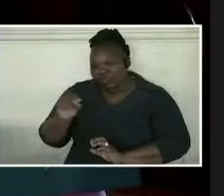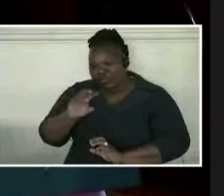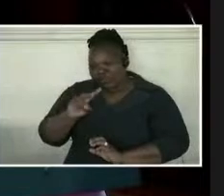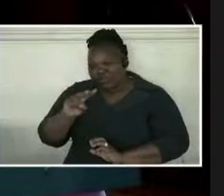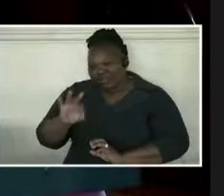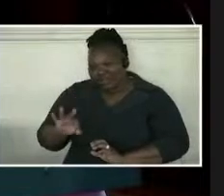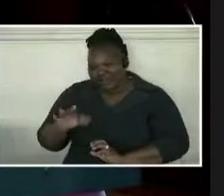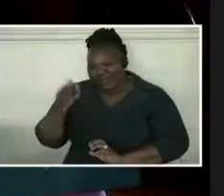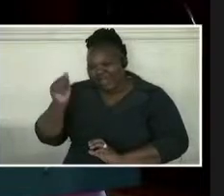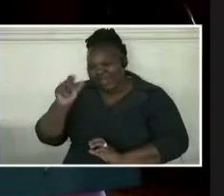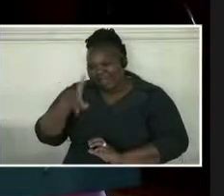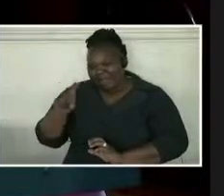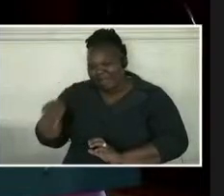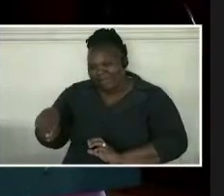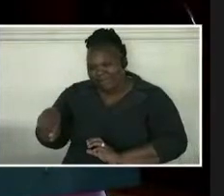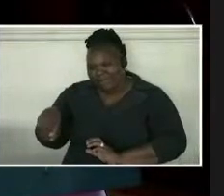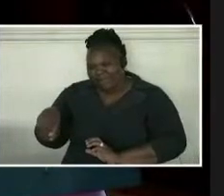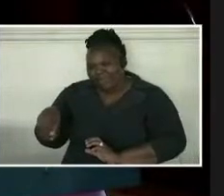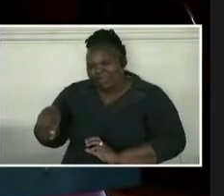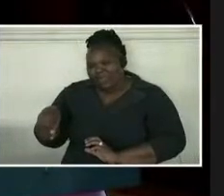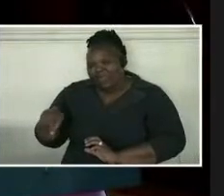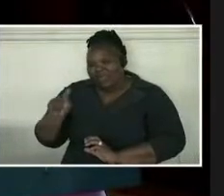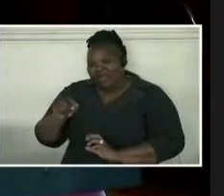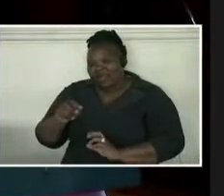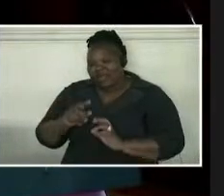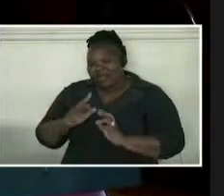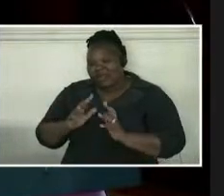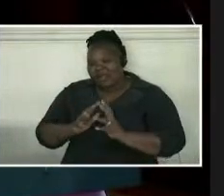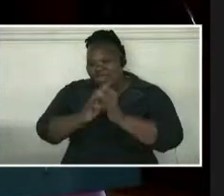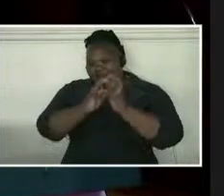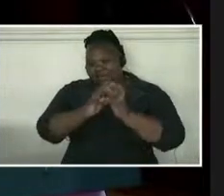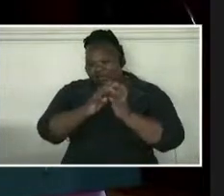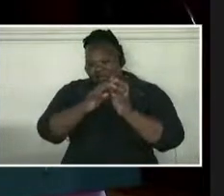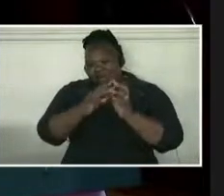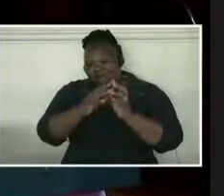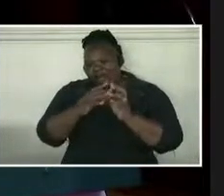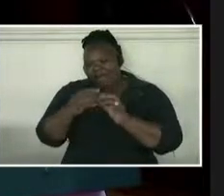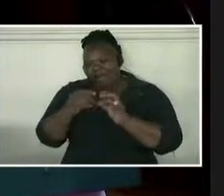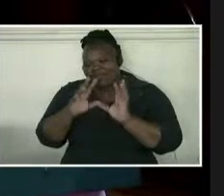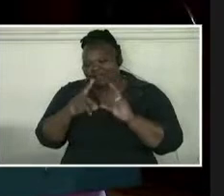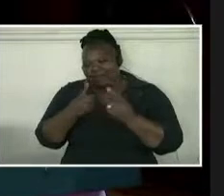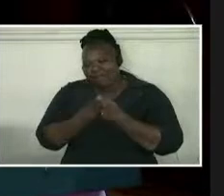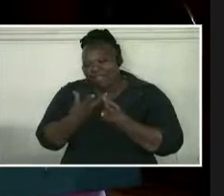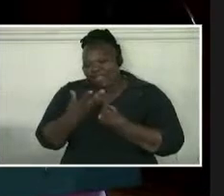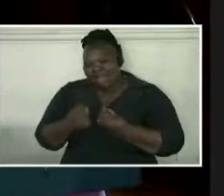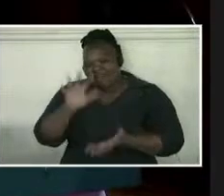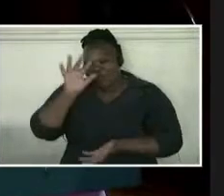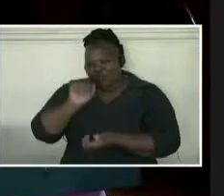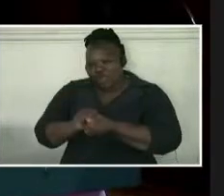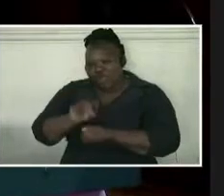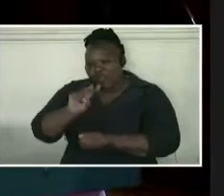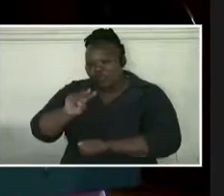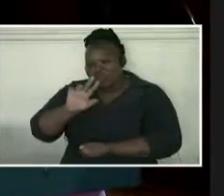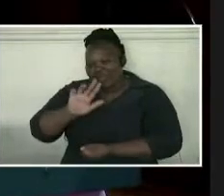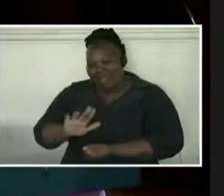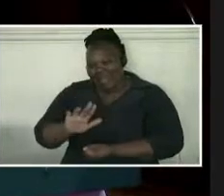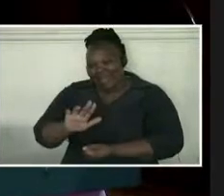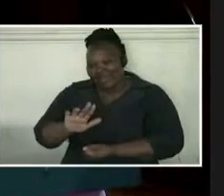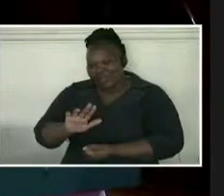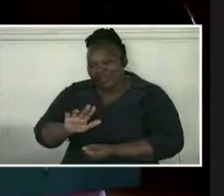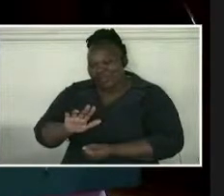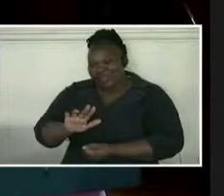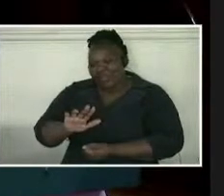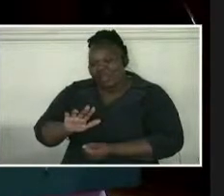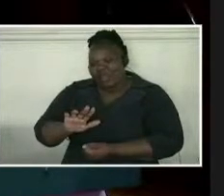final app the merged departments now have a total of 29 performance